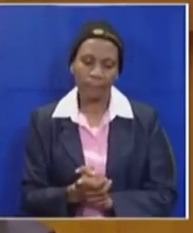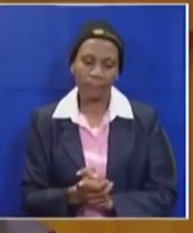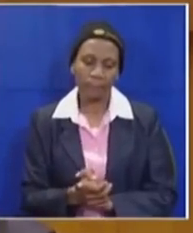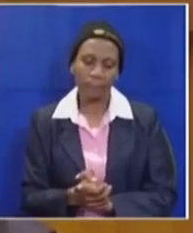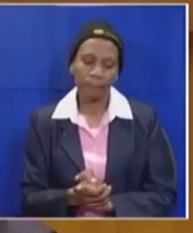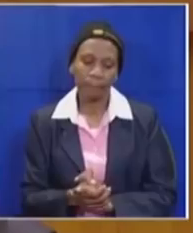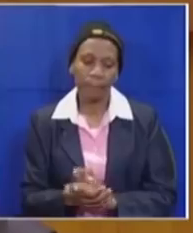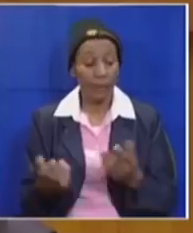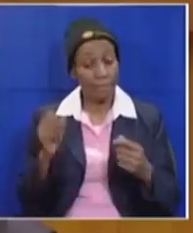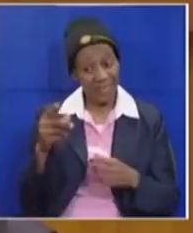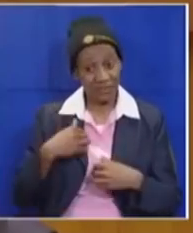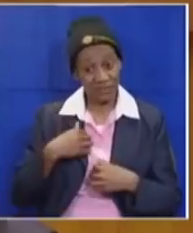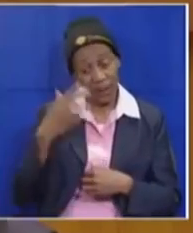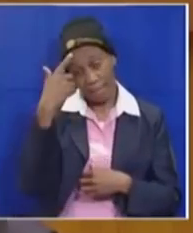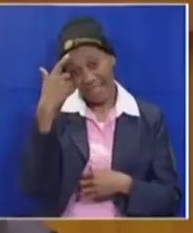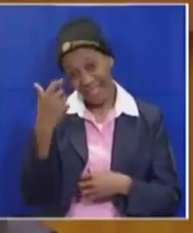with the belief that